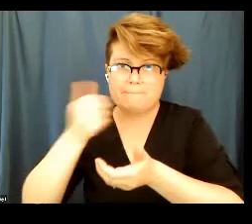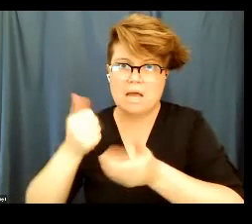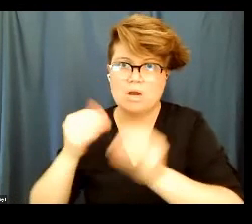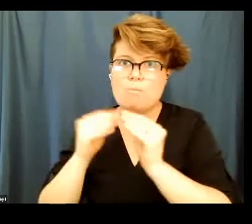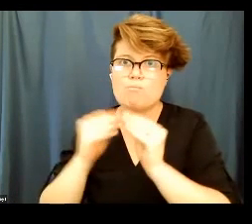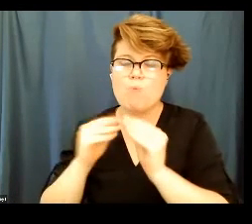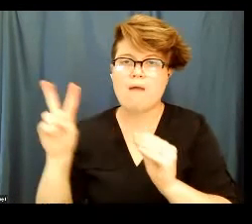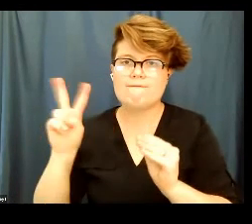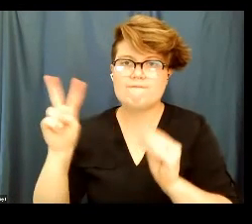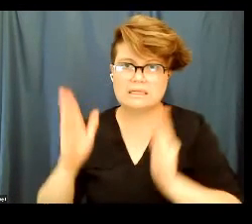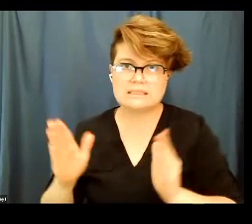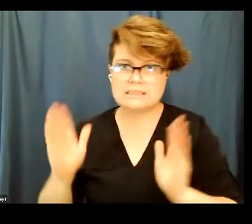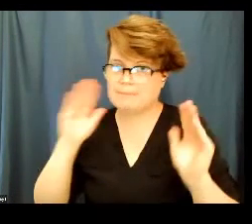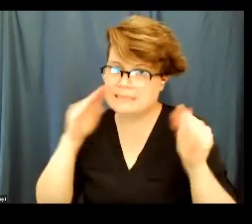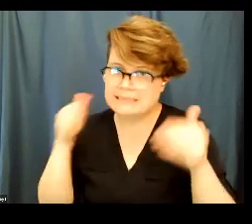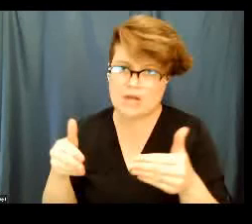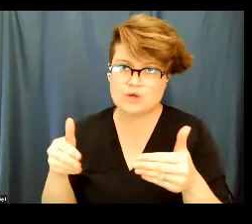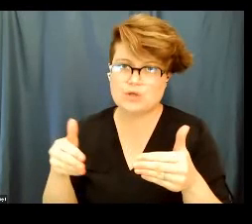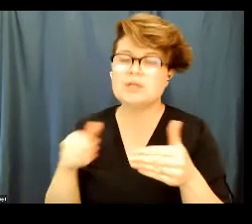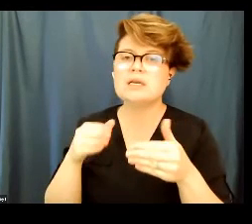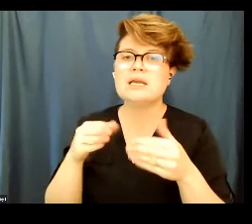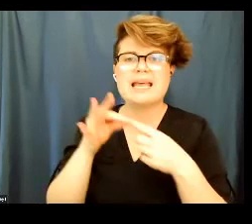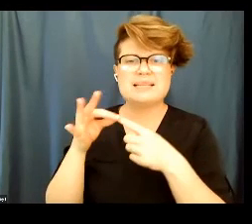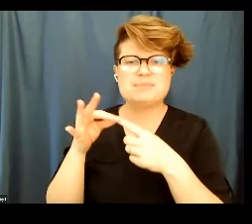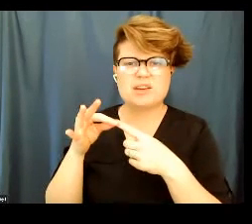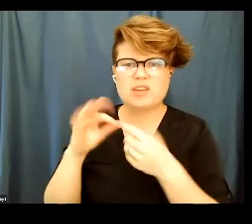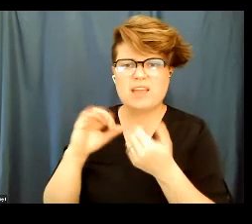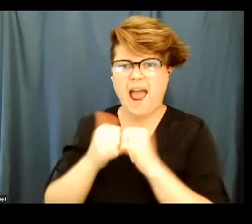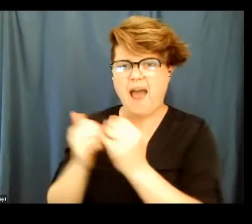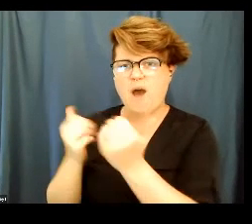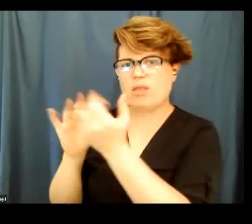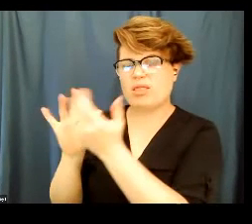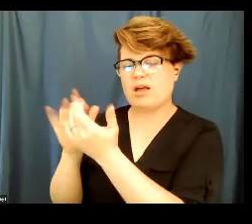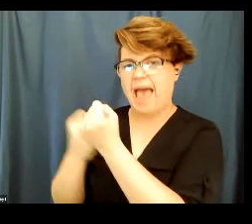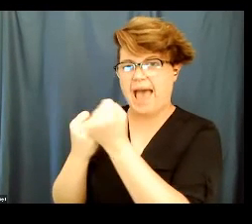victim-centered, especially regarding how the victim advocate is contacted.